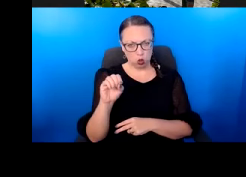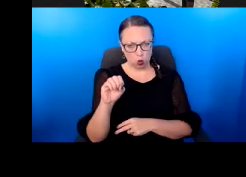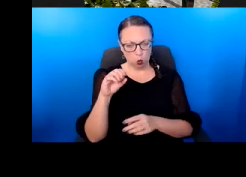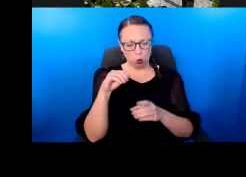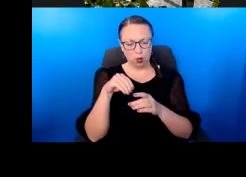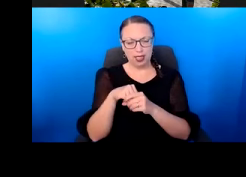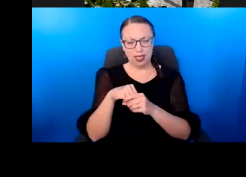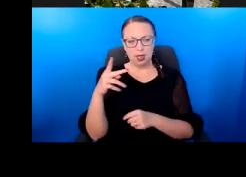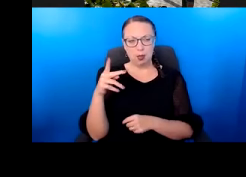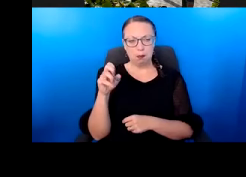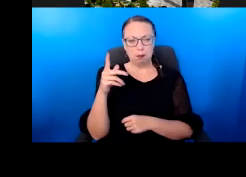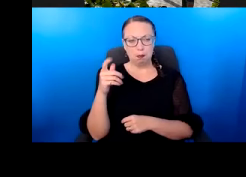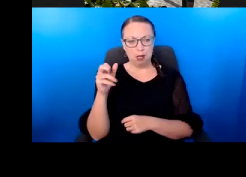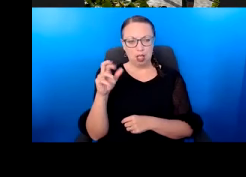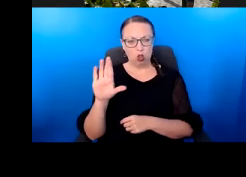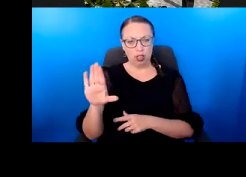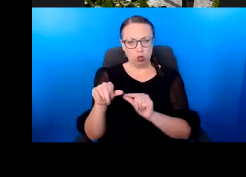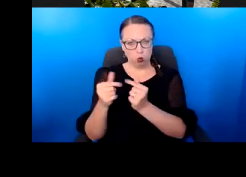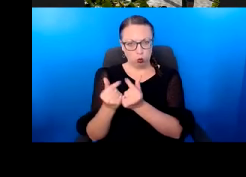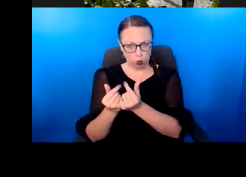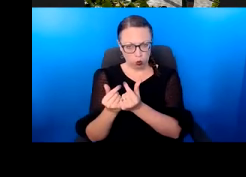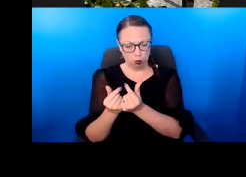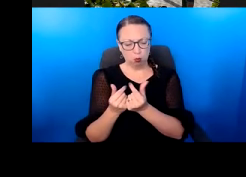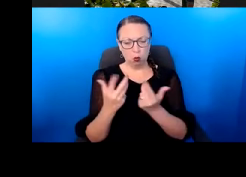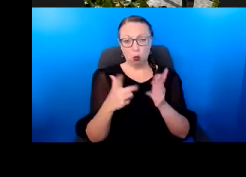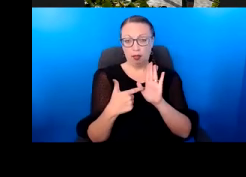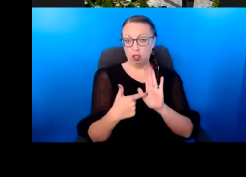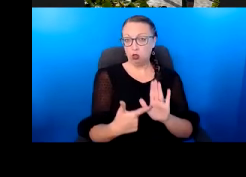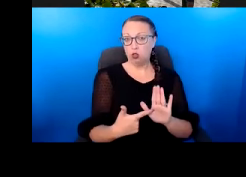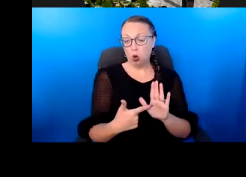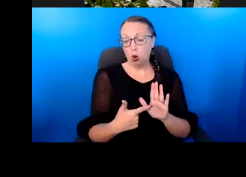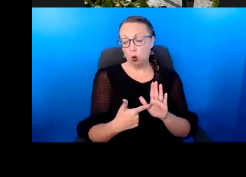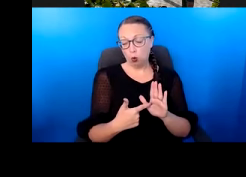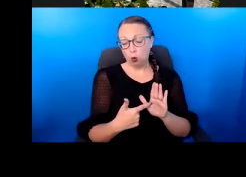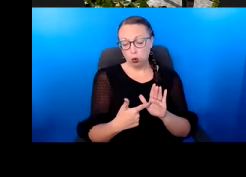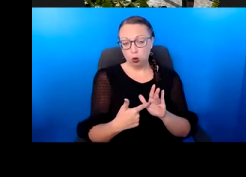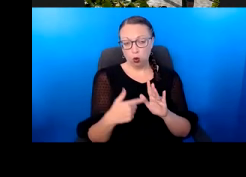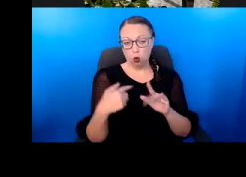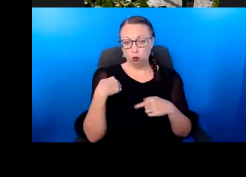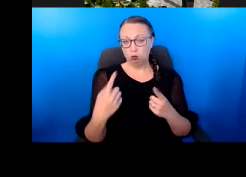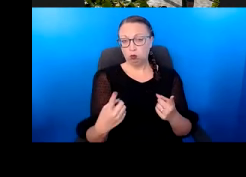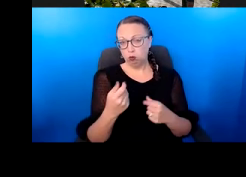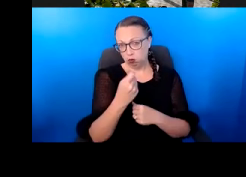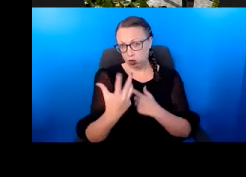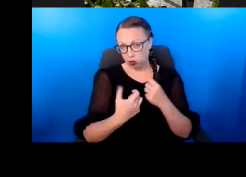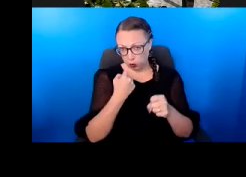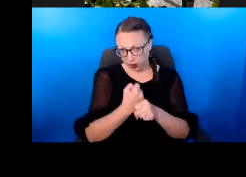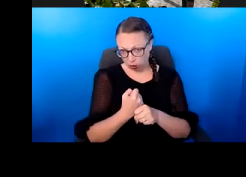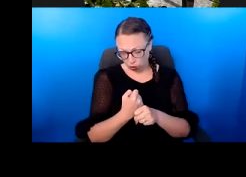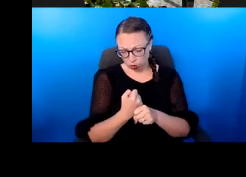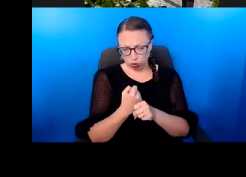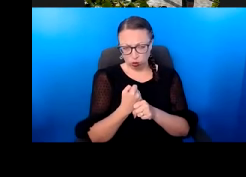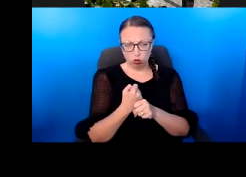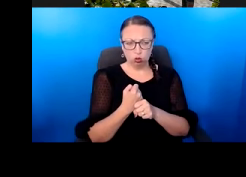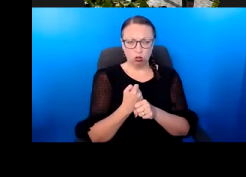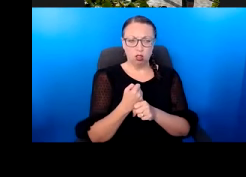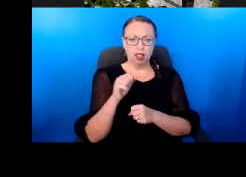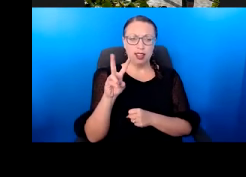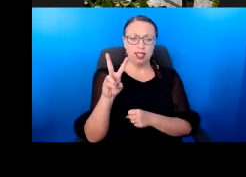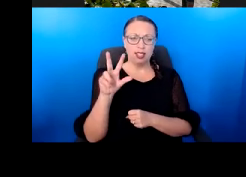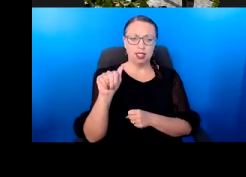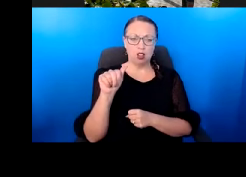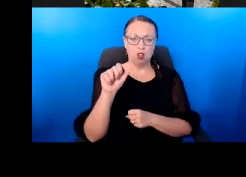And what they've shown, what Renzo has shown over the last few years, that this vaso